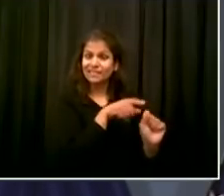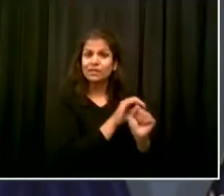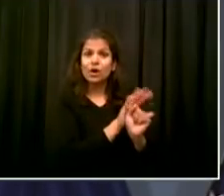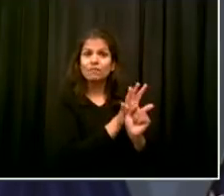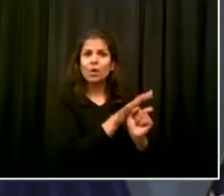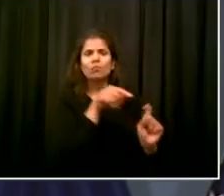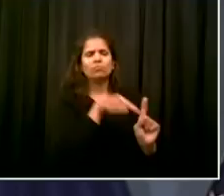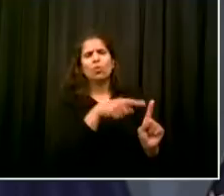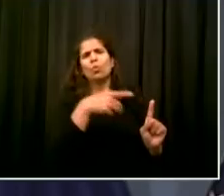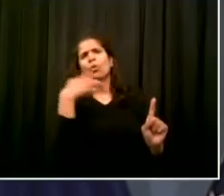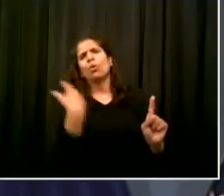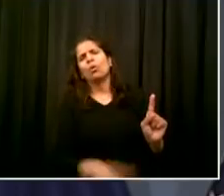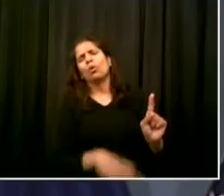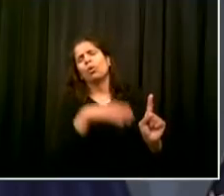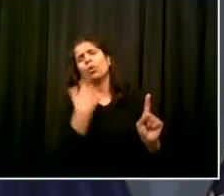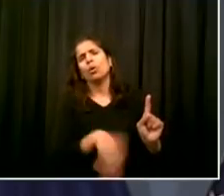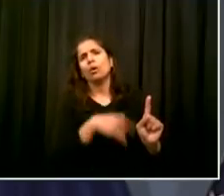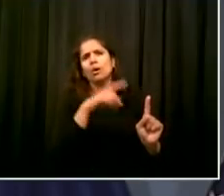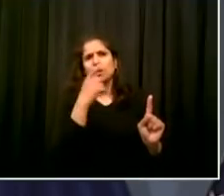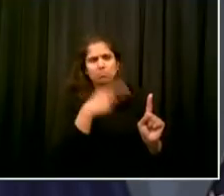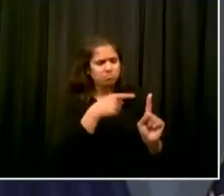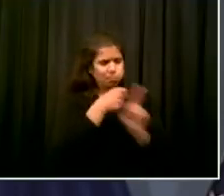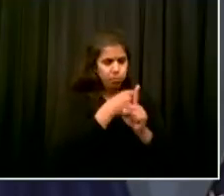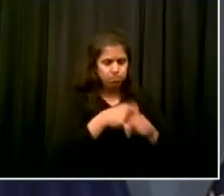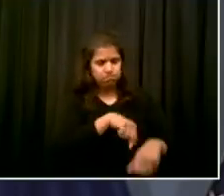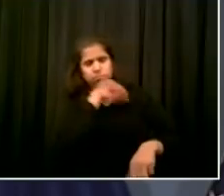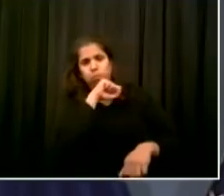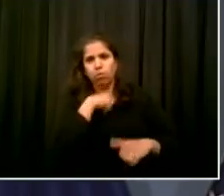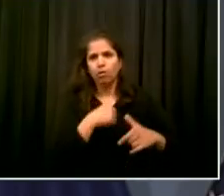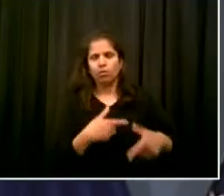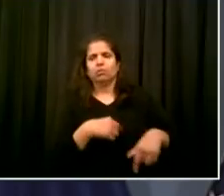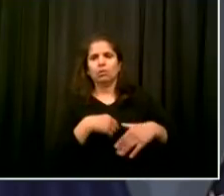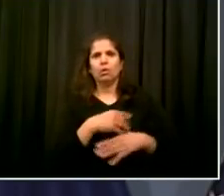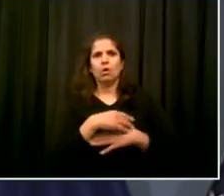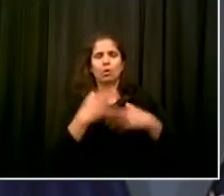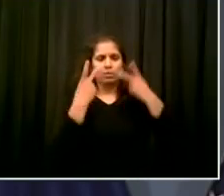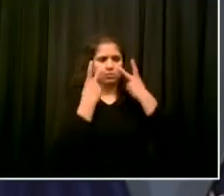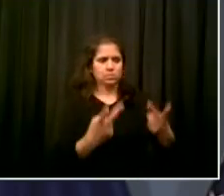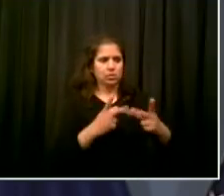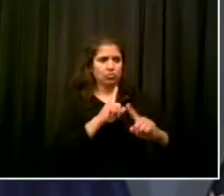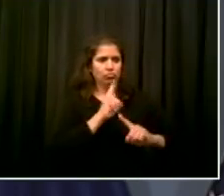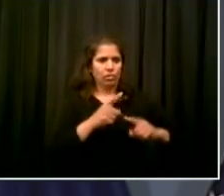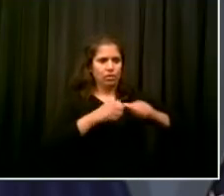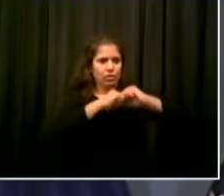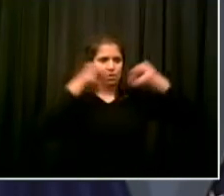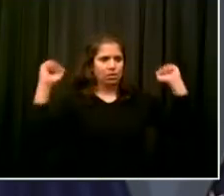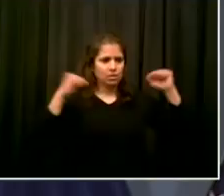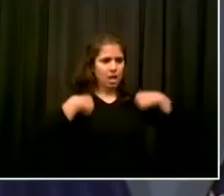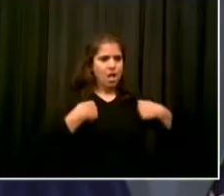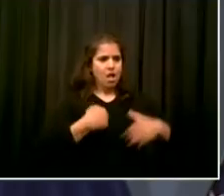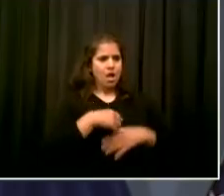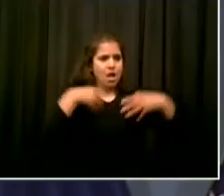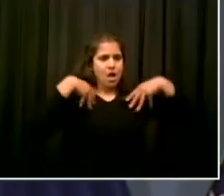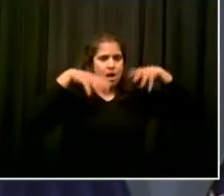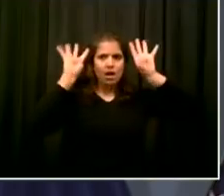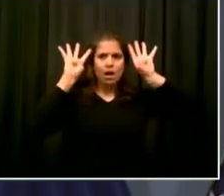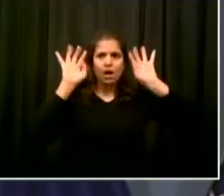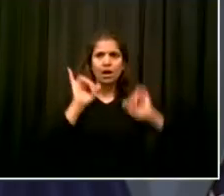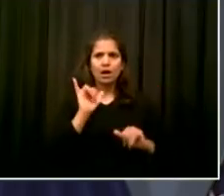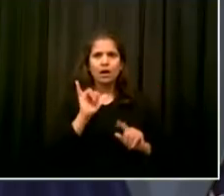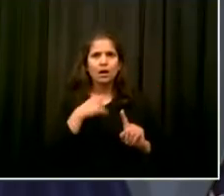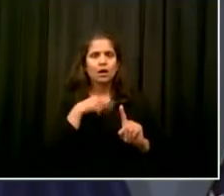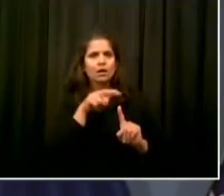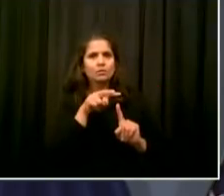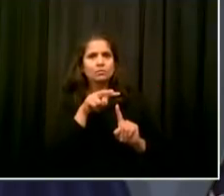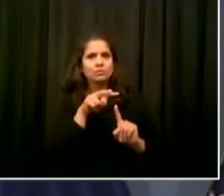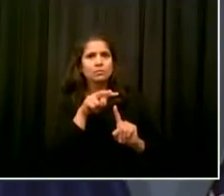before, and therefore the city cannot return to its status quo. I want this to be abundantly clear. I've said it for weeks and weeks and weeks. We